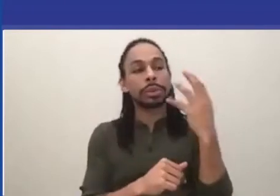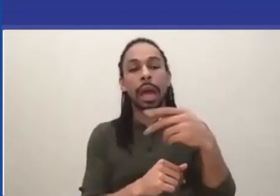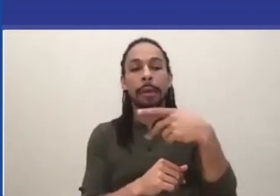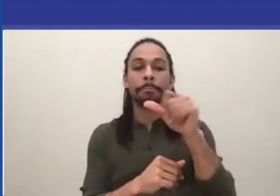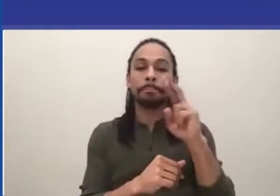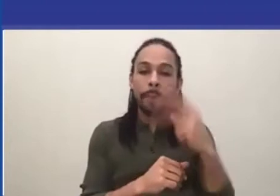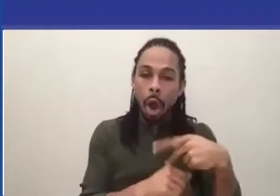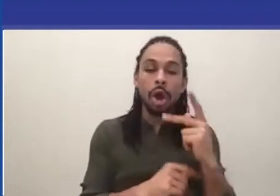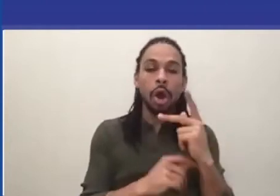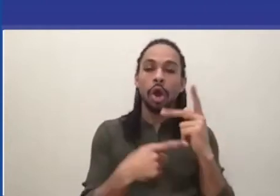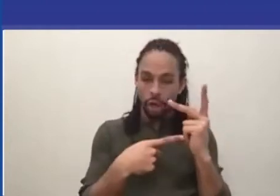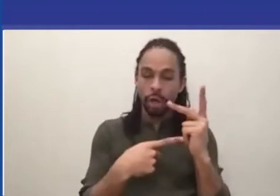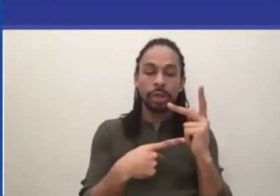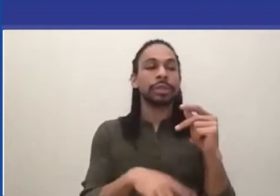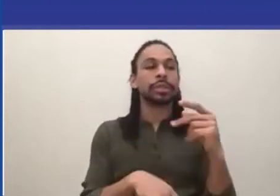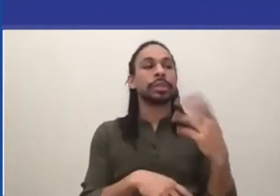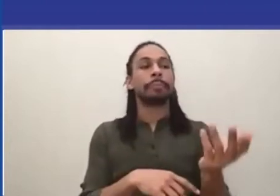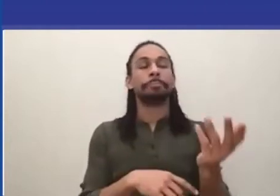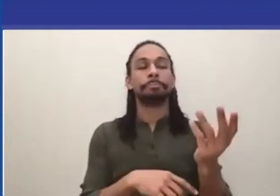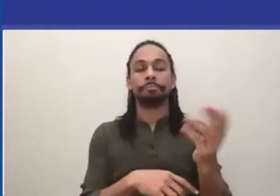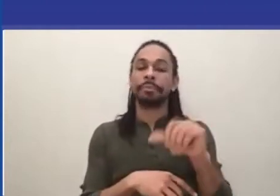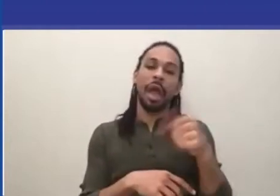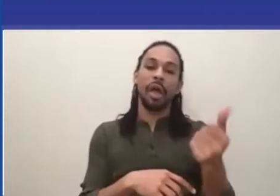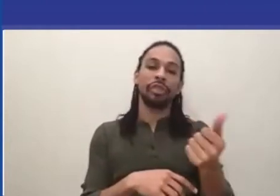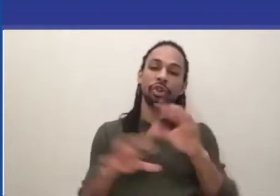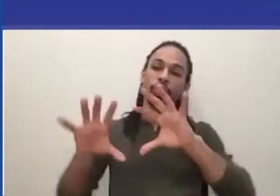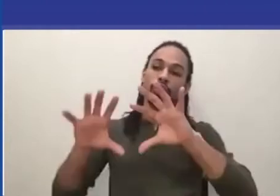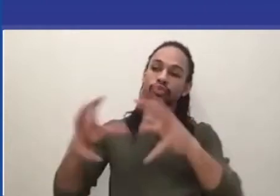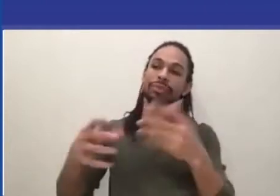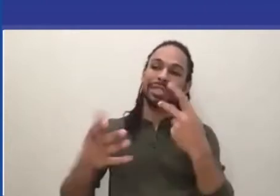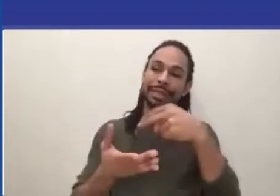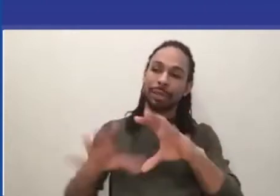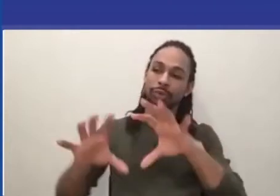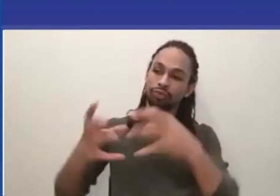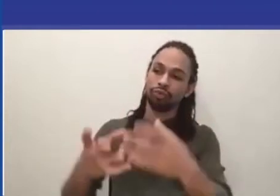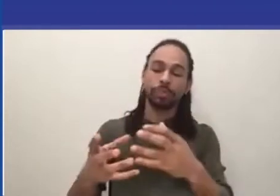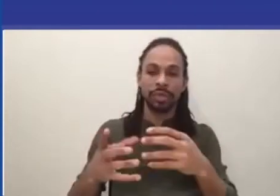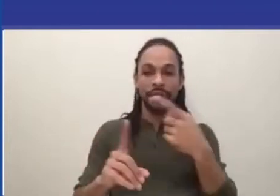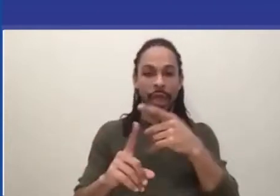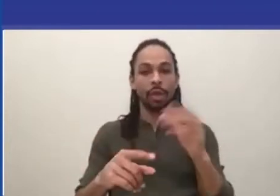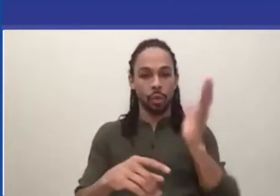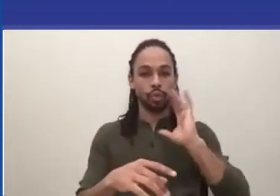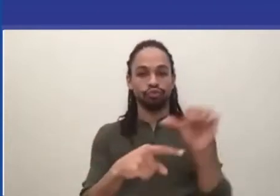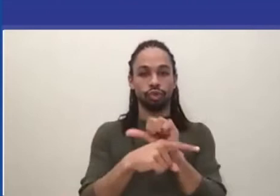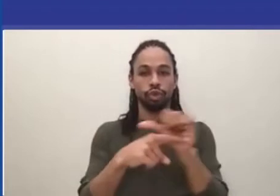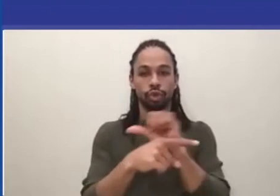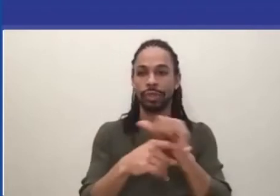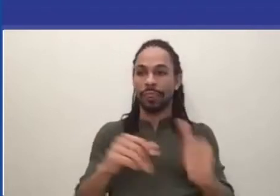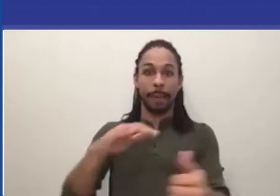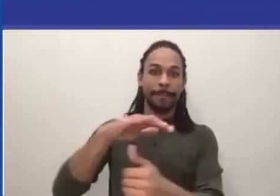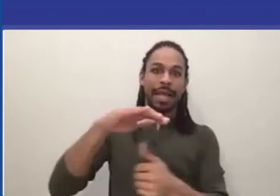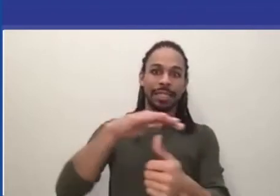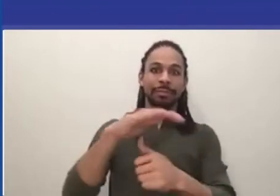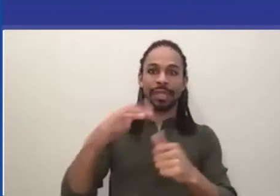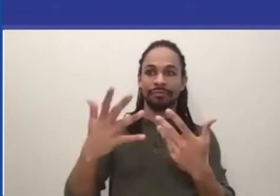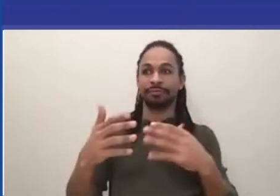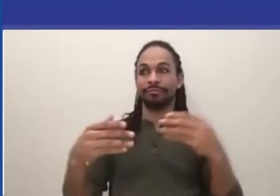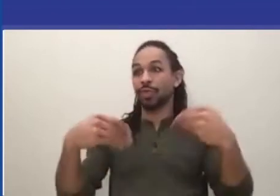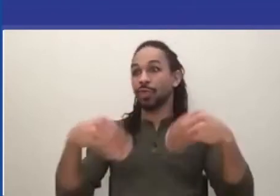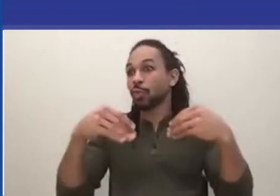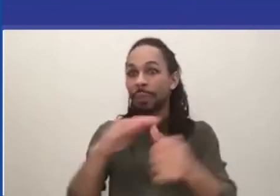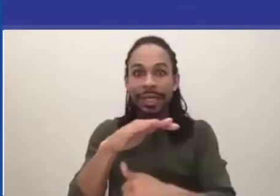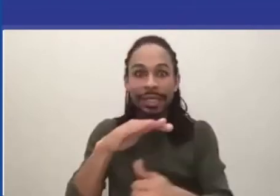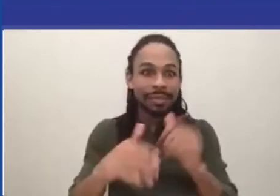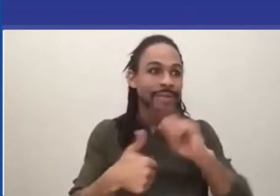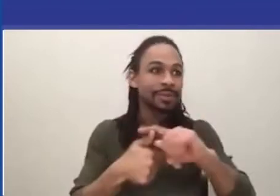I know a lot of troupes that used to rehearse in the bottom of, in the basements of stores or in furniture stores or whatever.